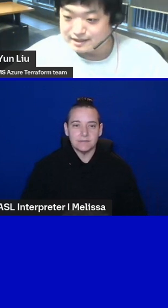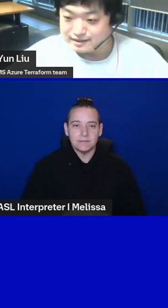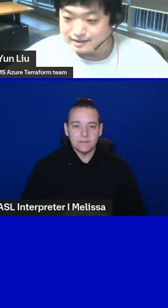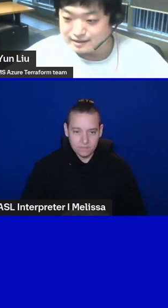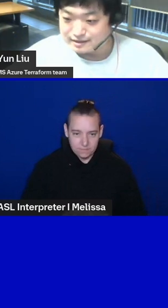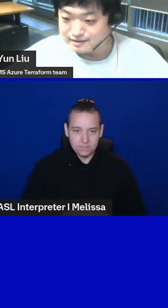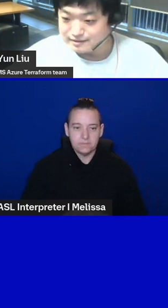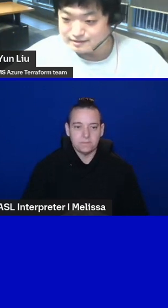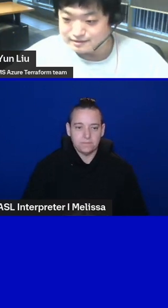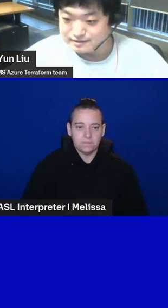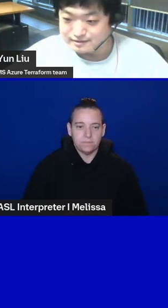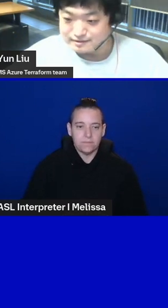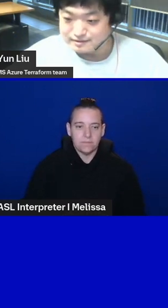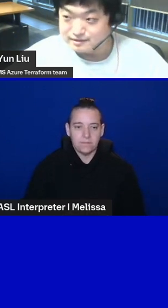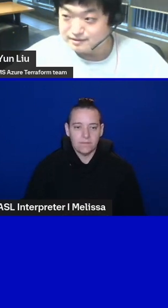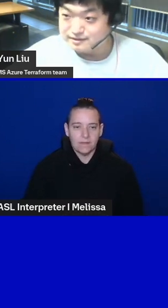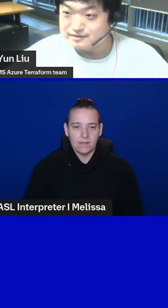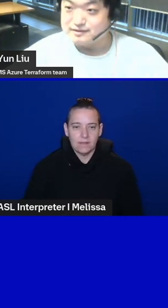okay,